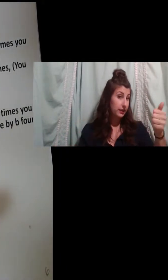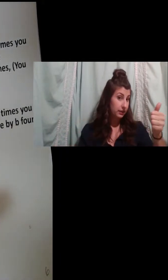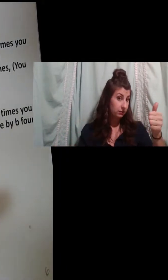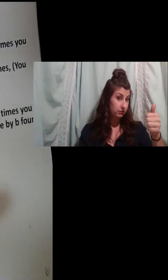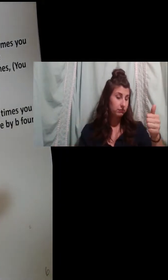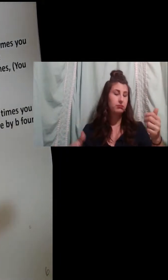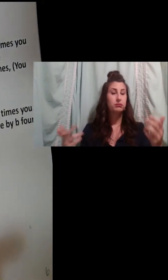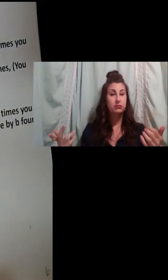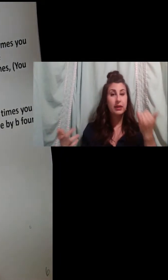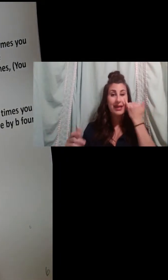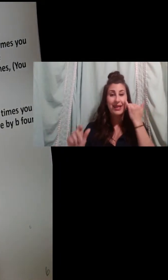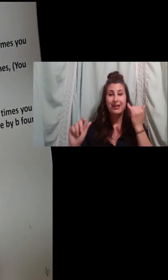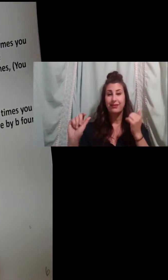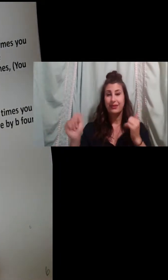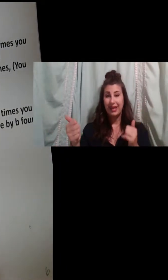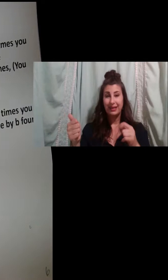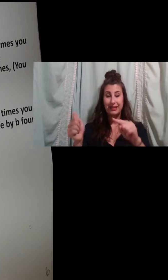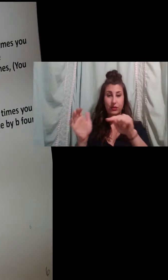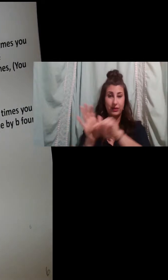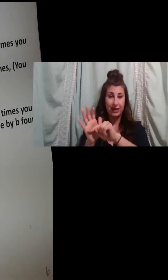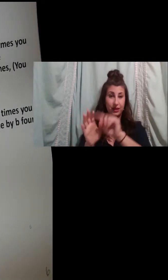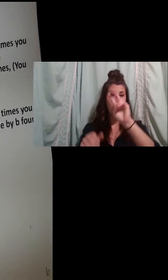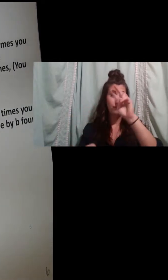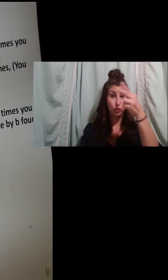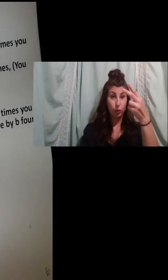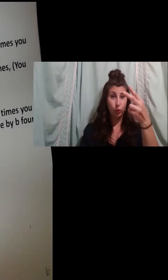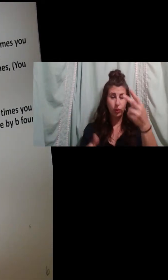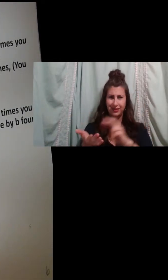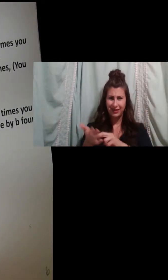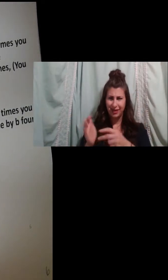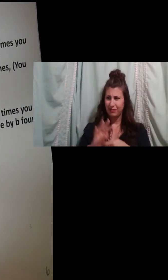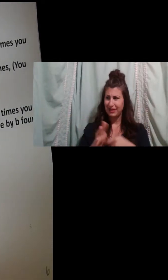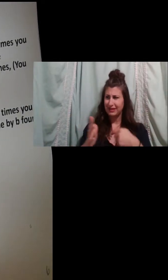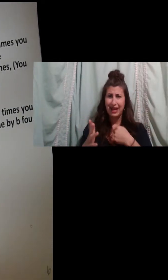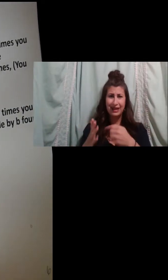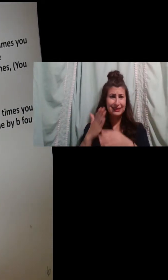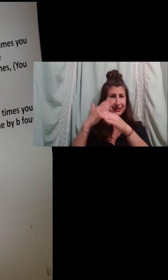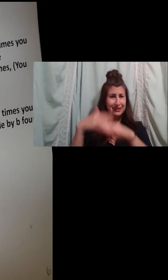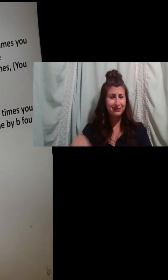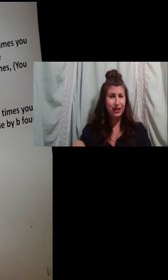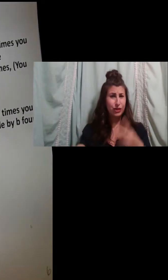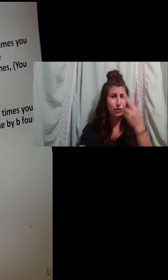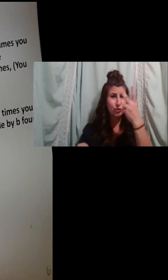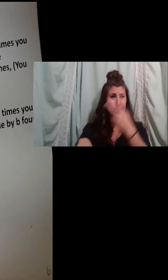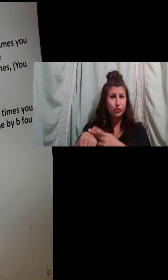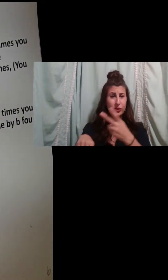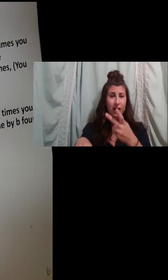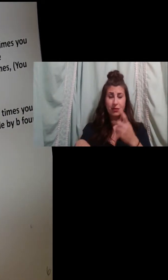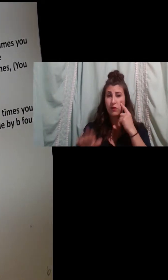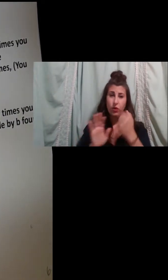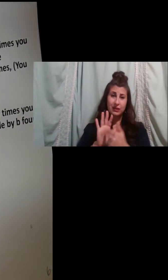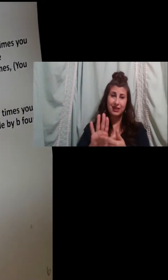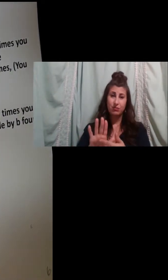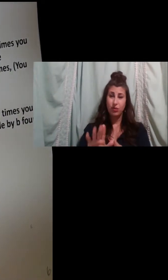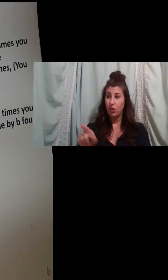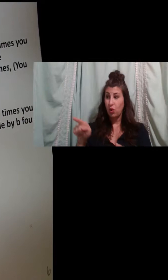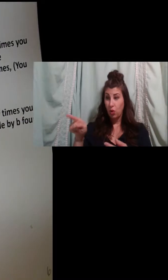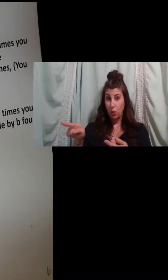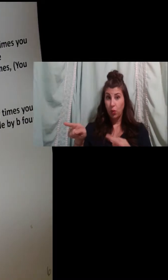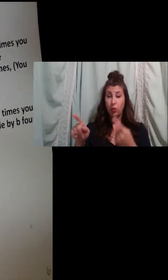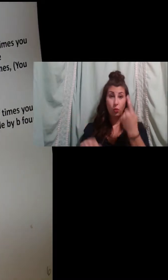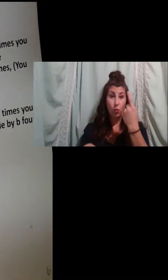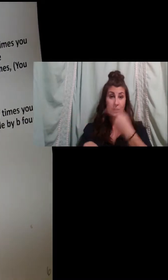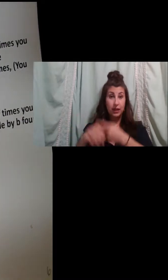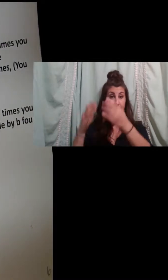10. Now if I have 10 to the negative 2, I am dividing 2 times. For example, here's 1